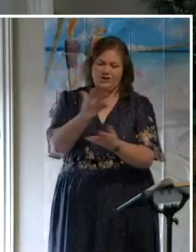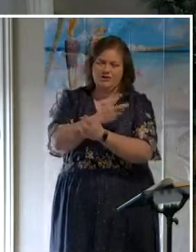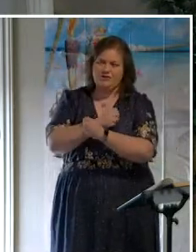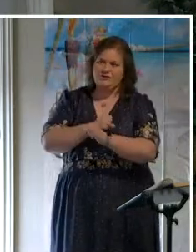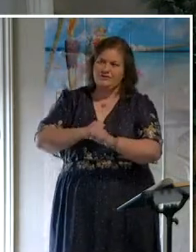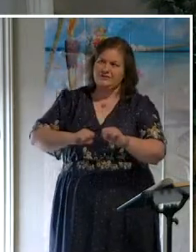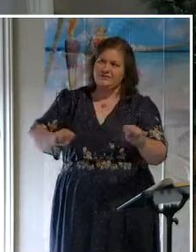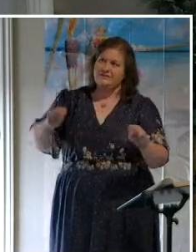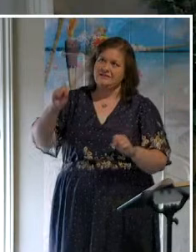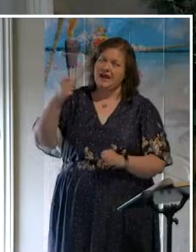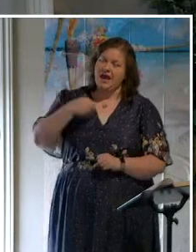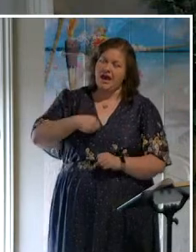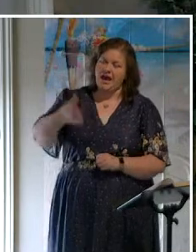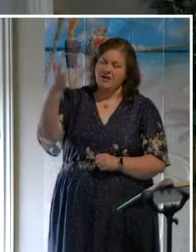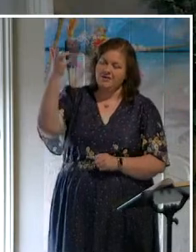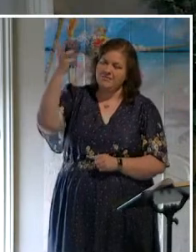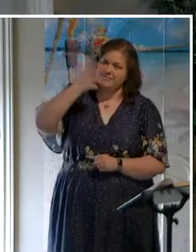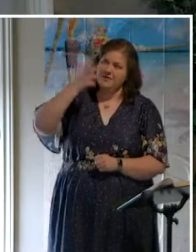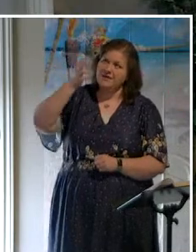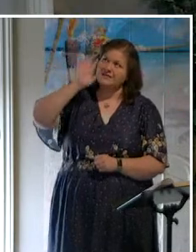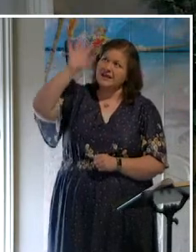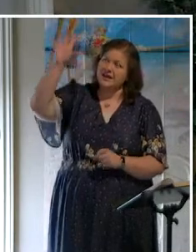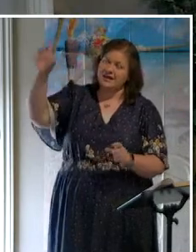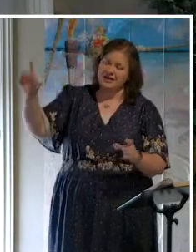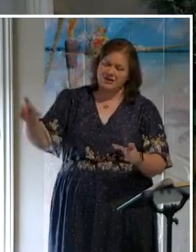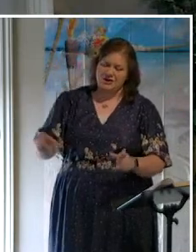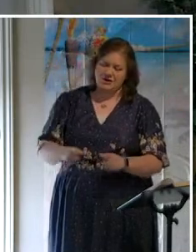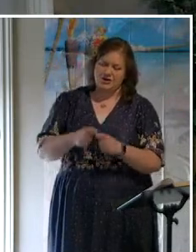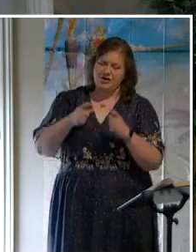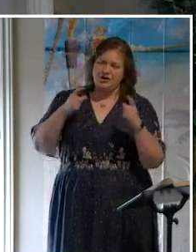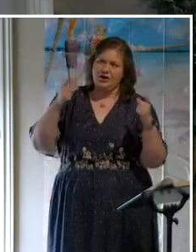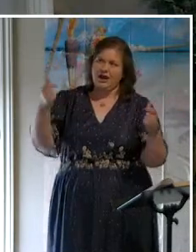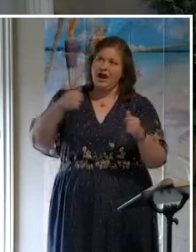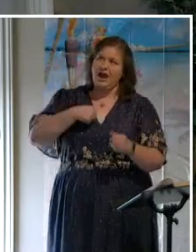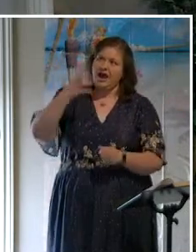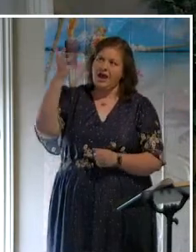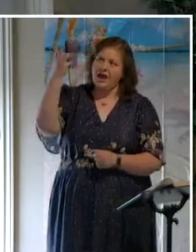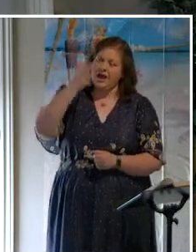your greatness. I am amazed. I'm amazed at your